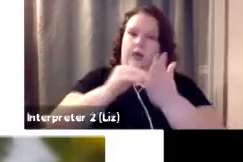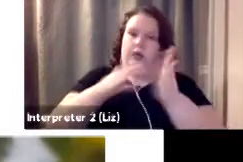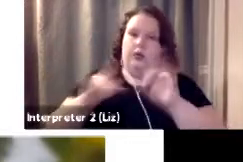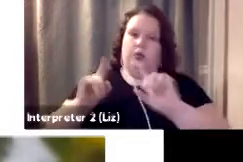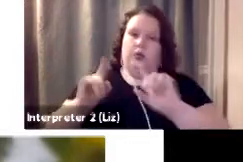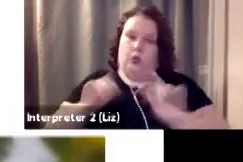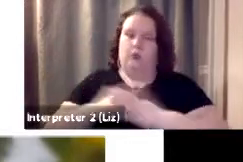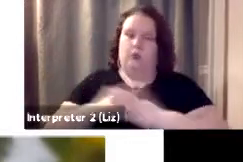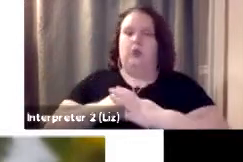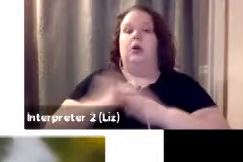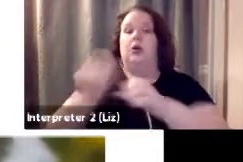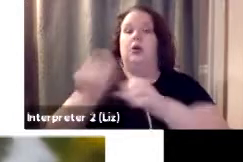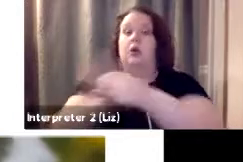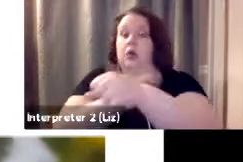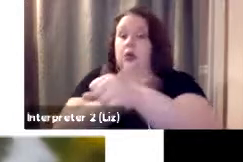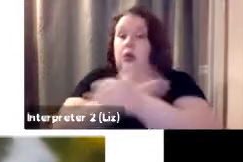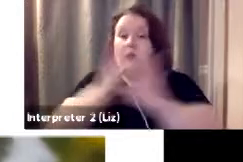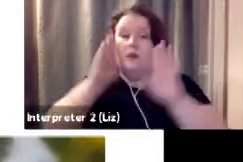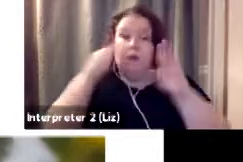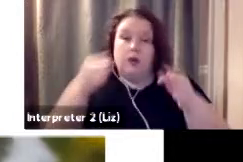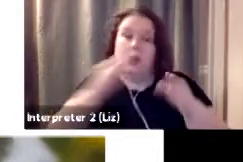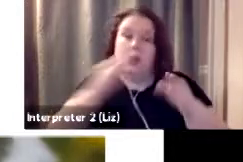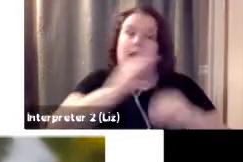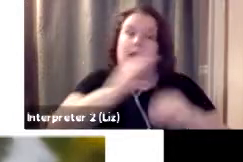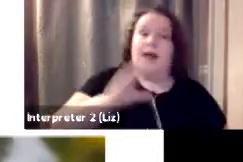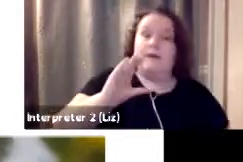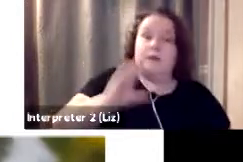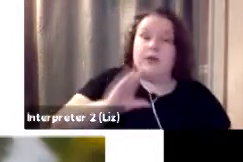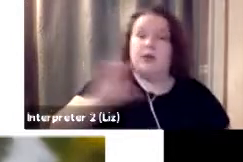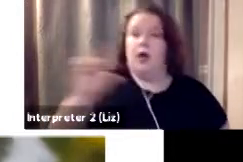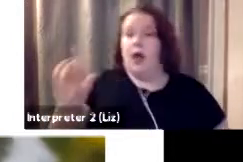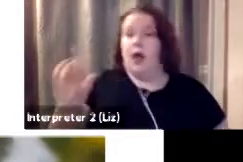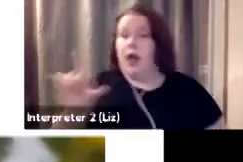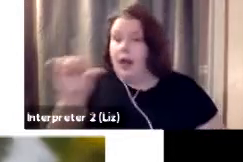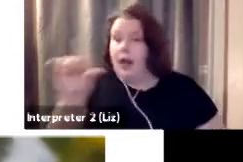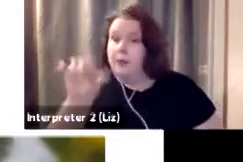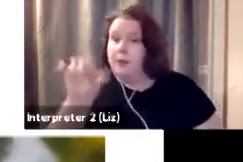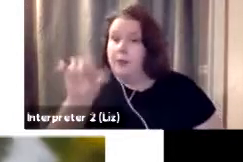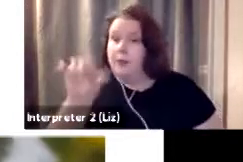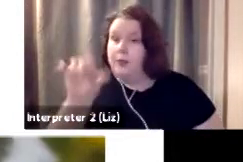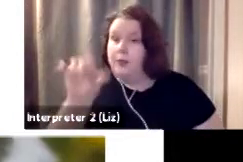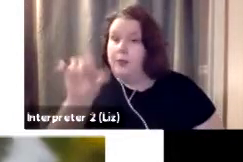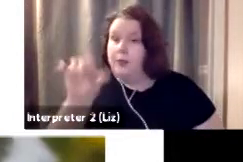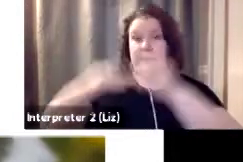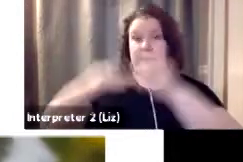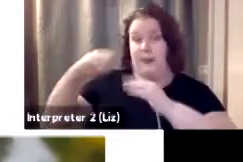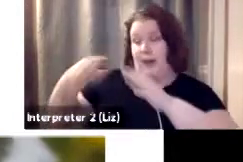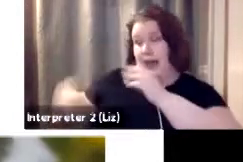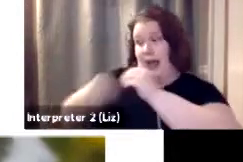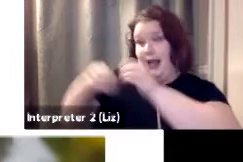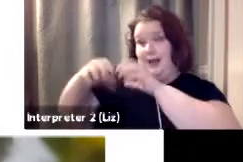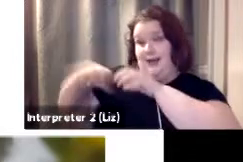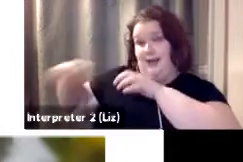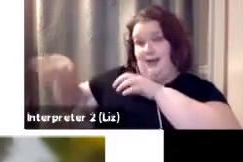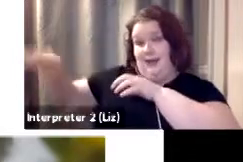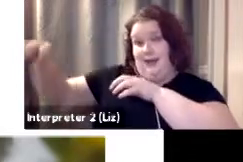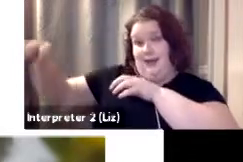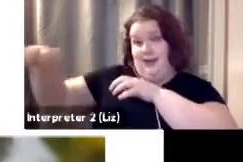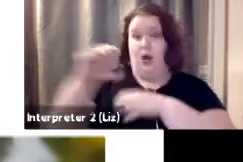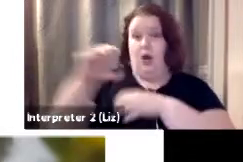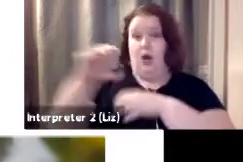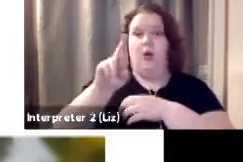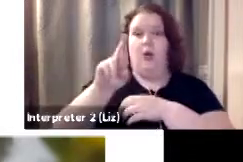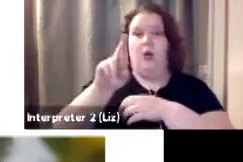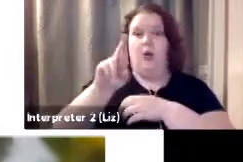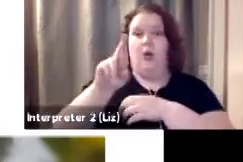support spaces, you know, often when portables are added to campus, your core areas are not up to par or not up to size, you know, to